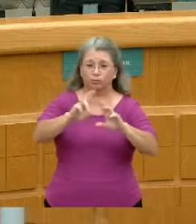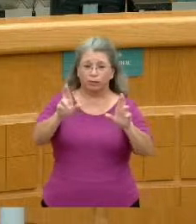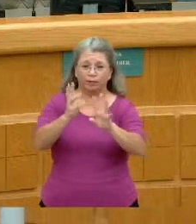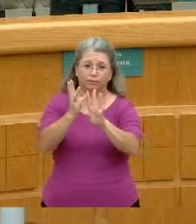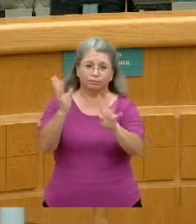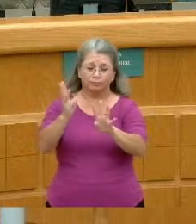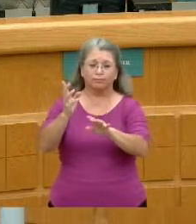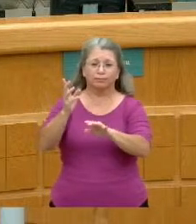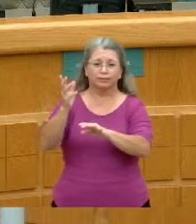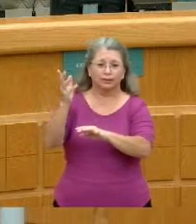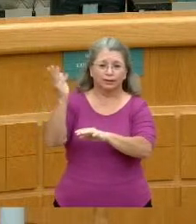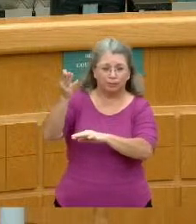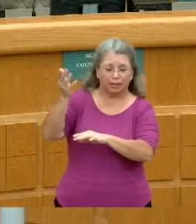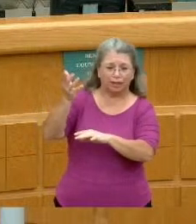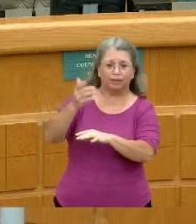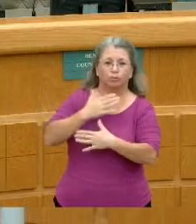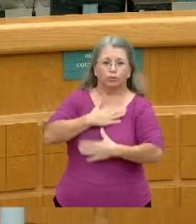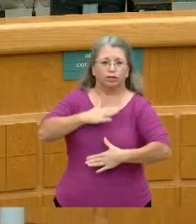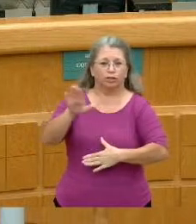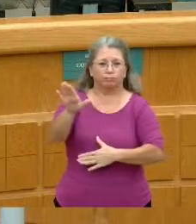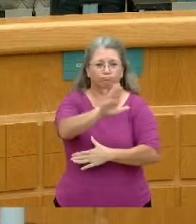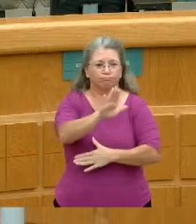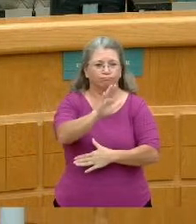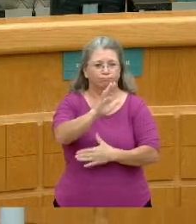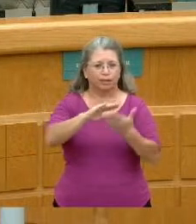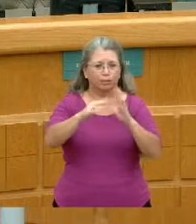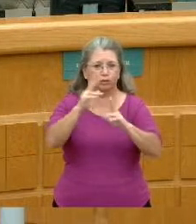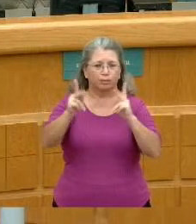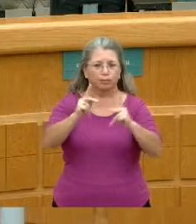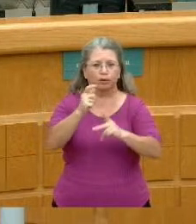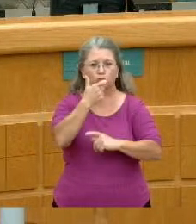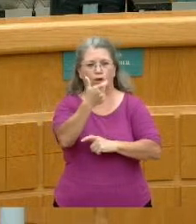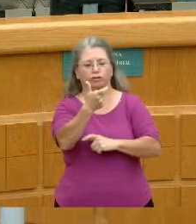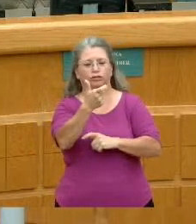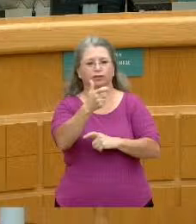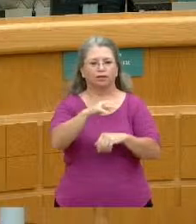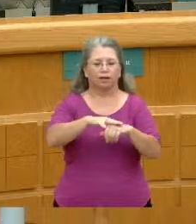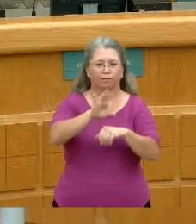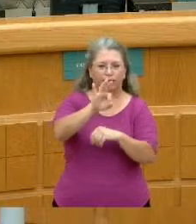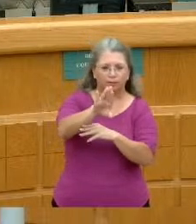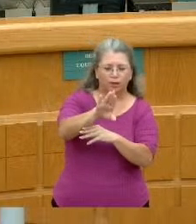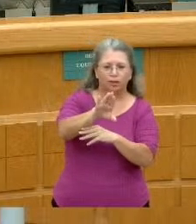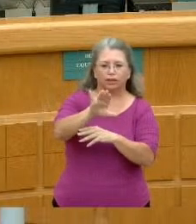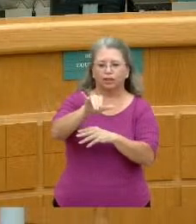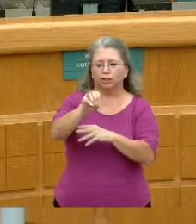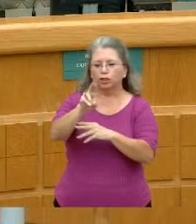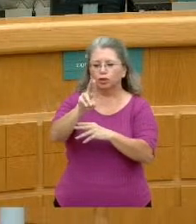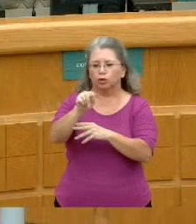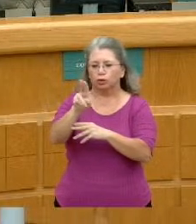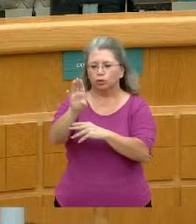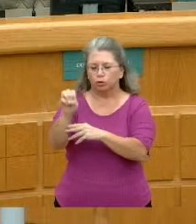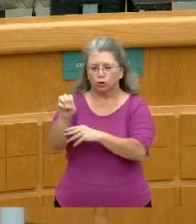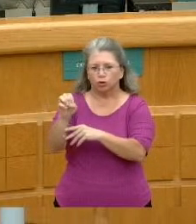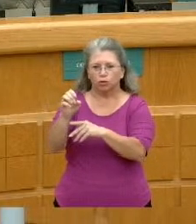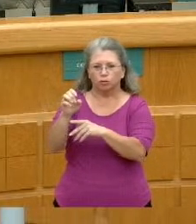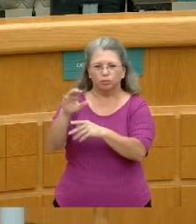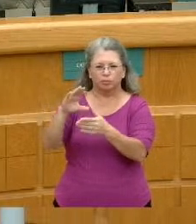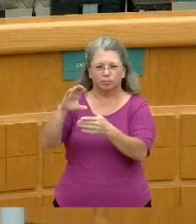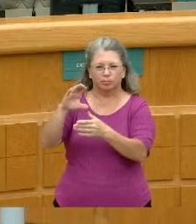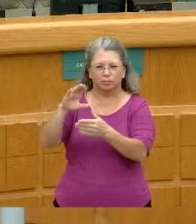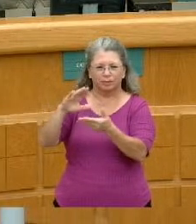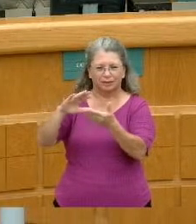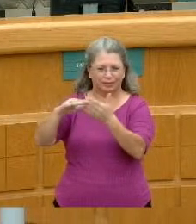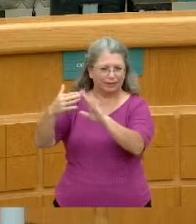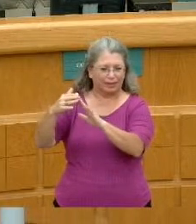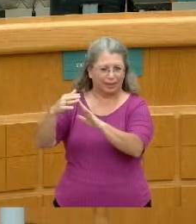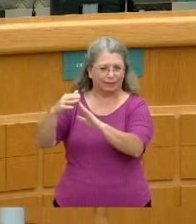that's watching live on Facebook, as well as on YouTube, the City Channel, and our networks that are covering us